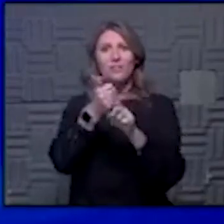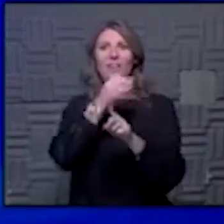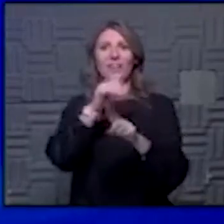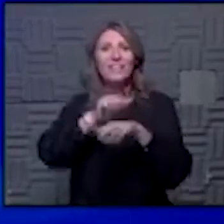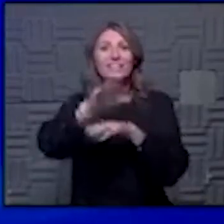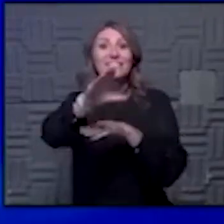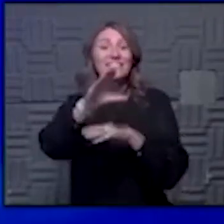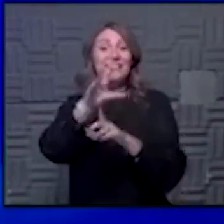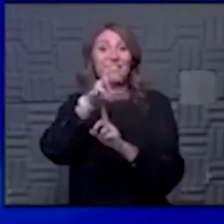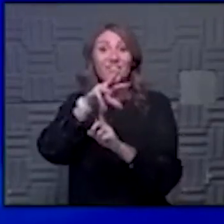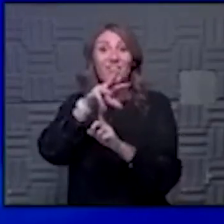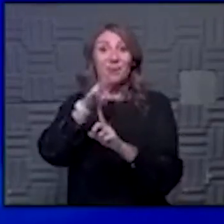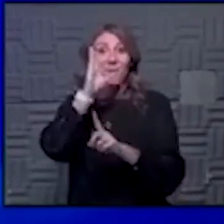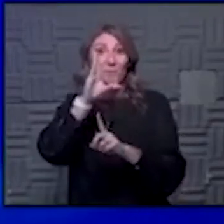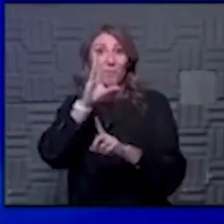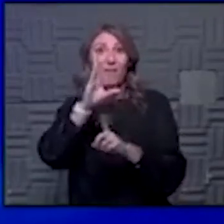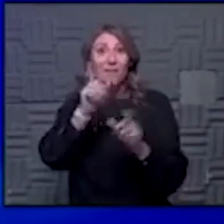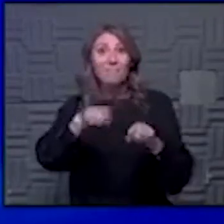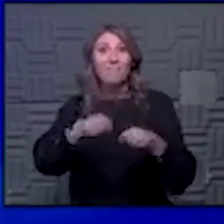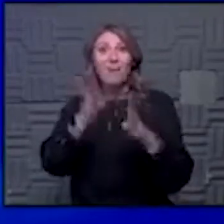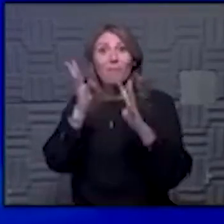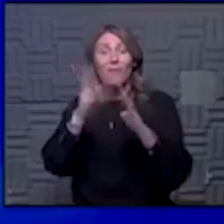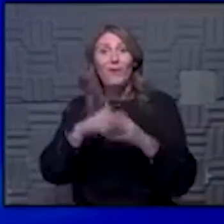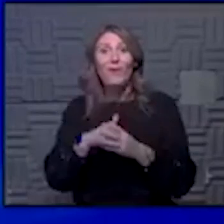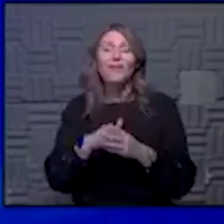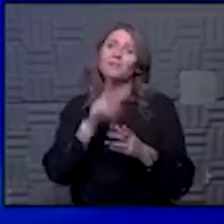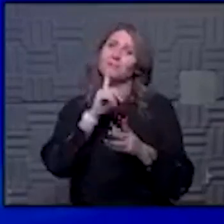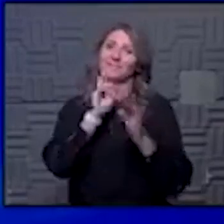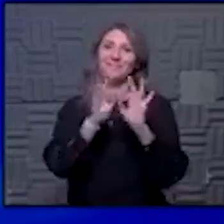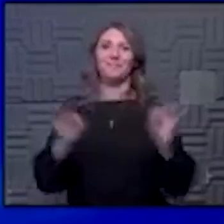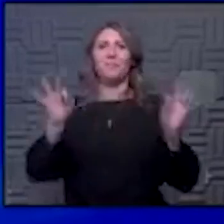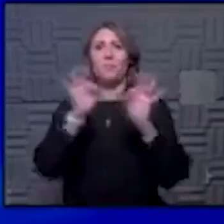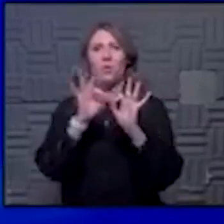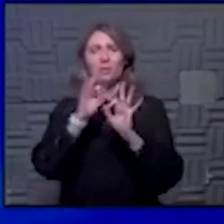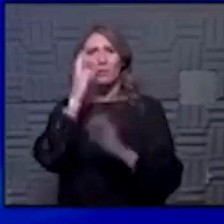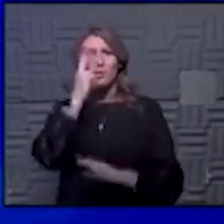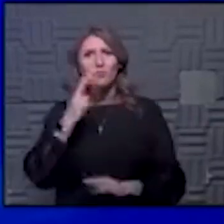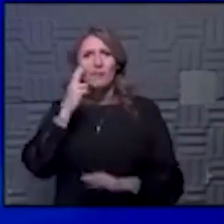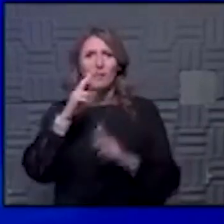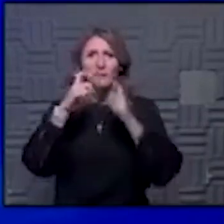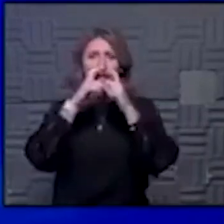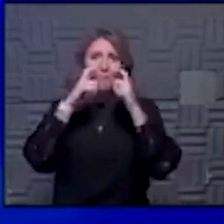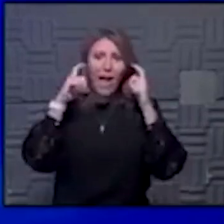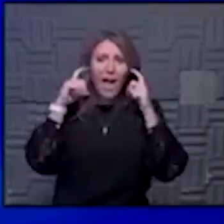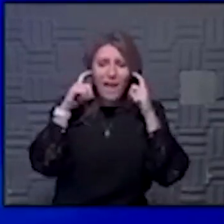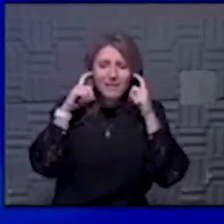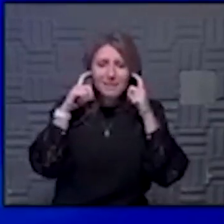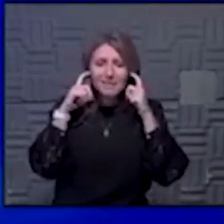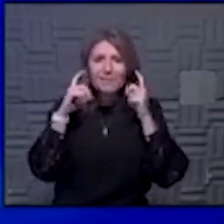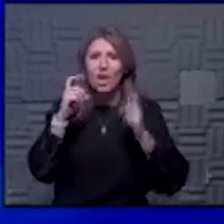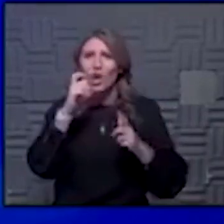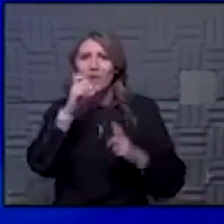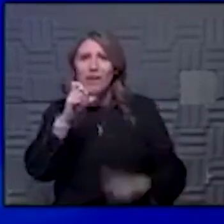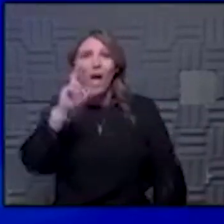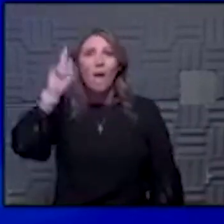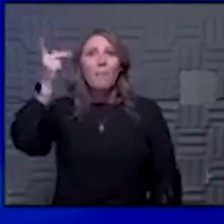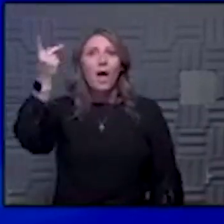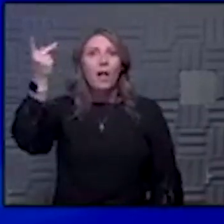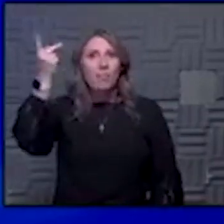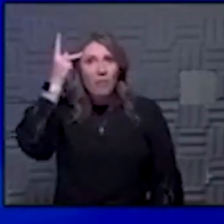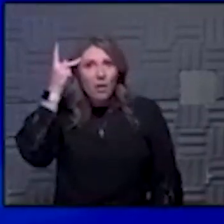videos. We'll put you on. I think it's really important for us all to realize that masks are not a